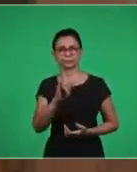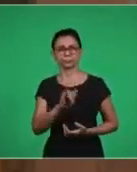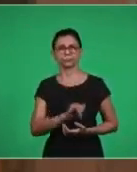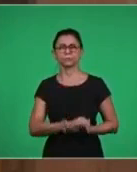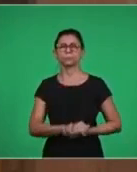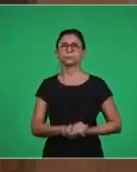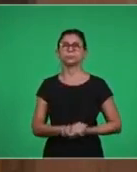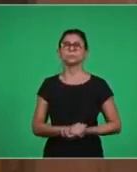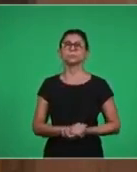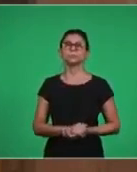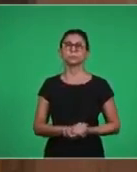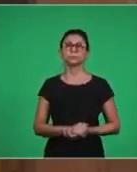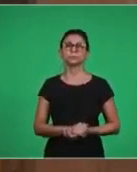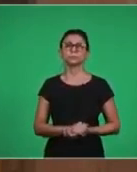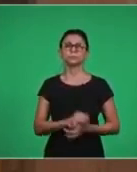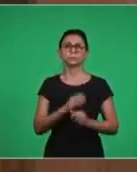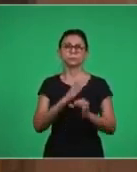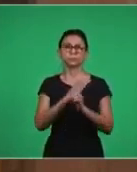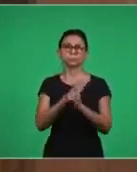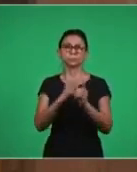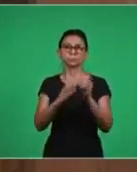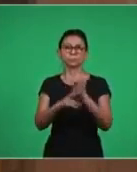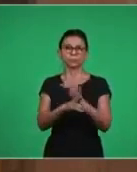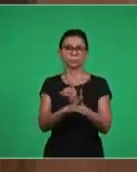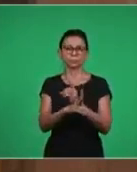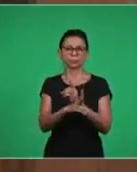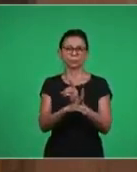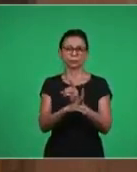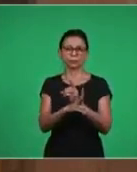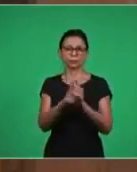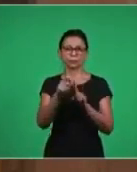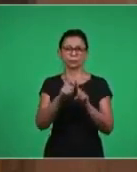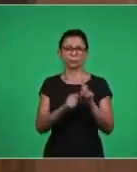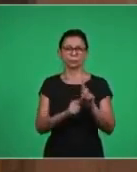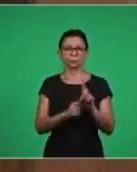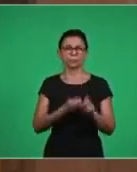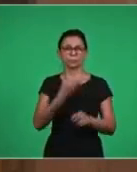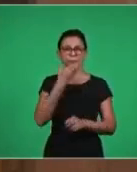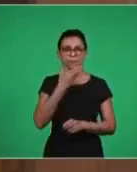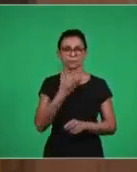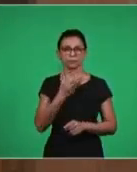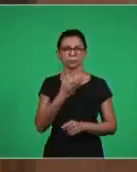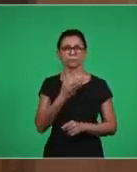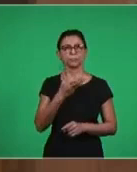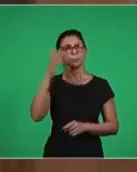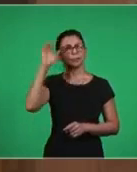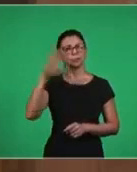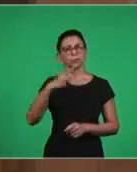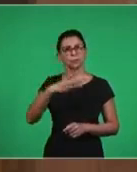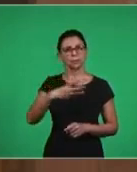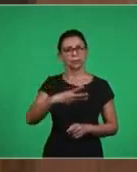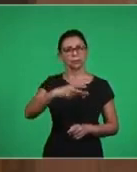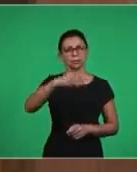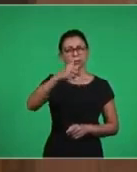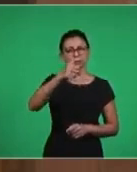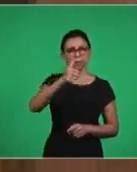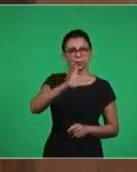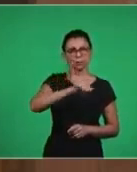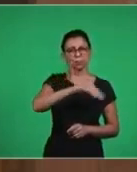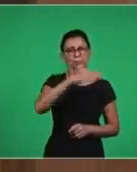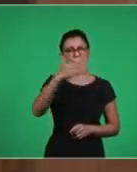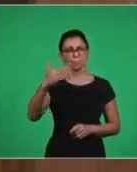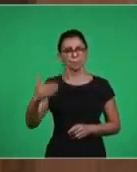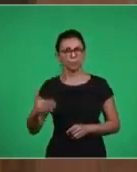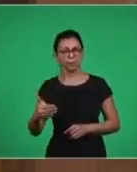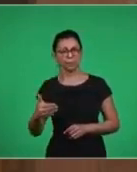following. Vigil, there is going to be a vigil from 31st to the 1st, without exception.